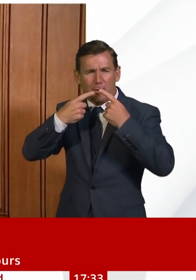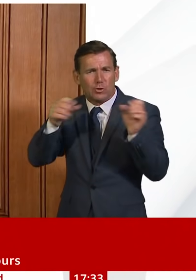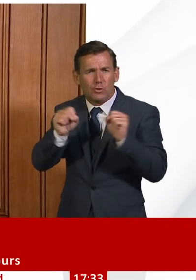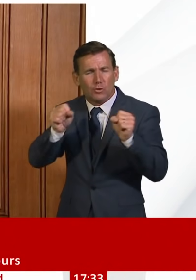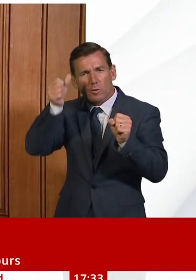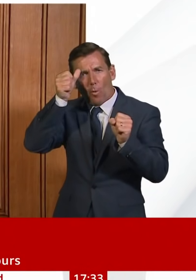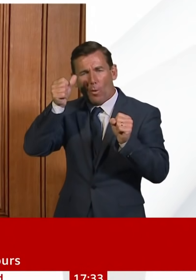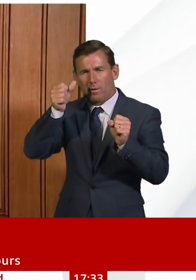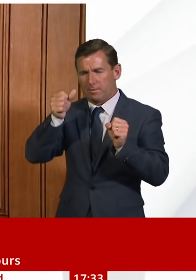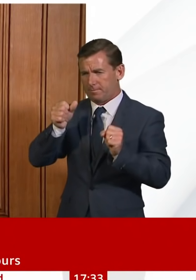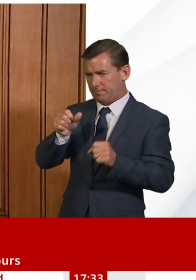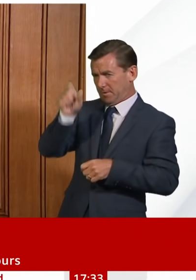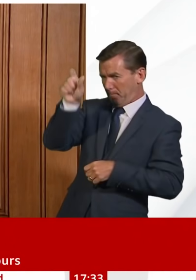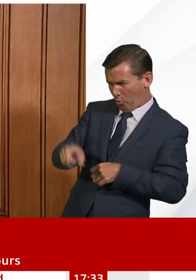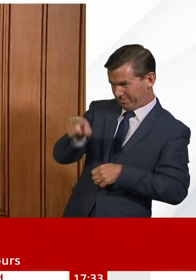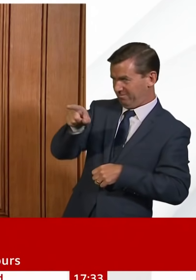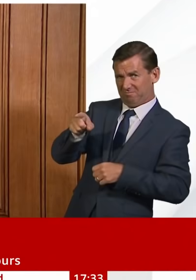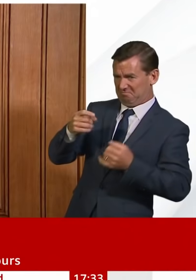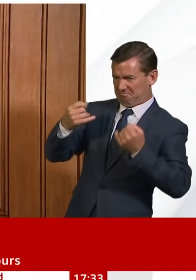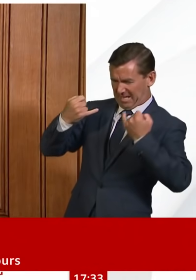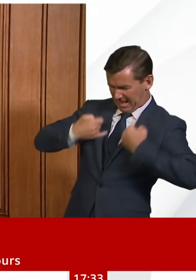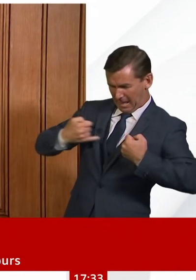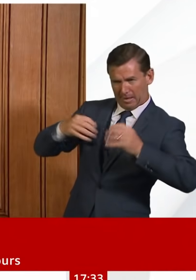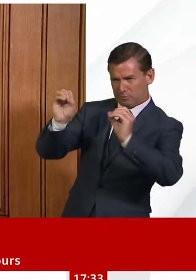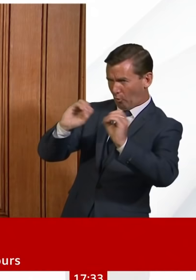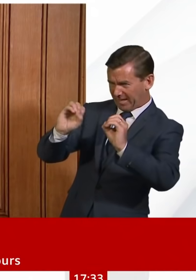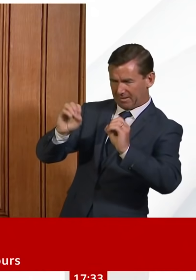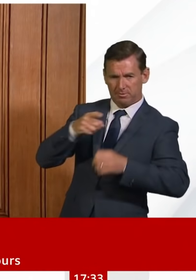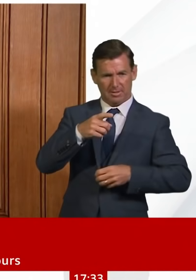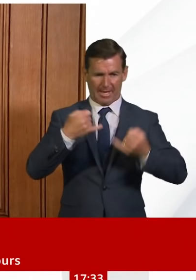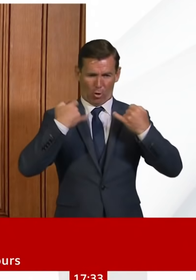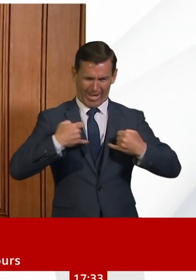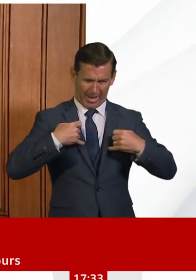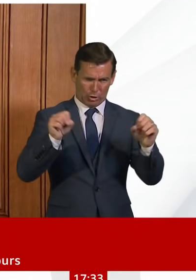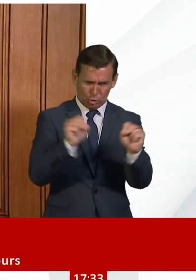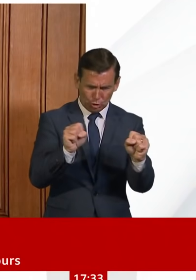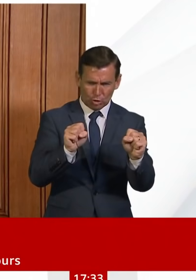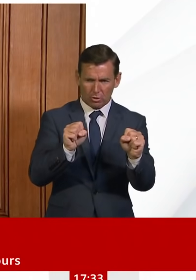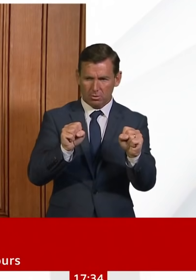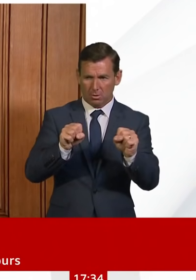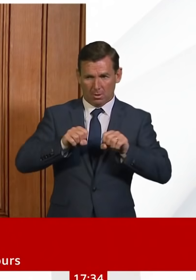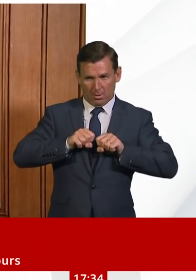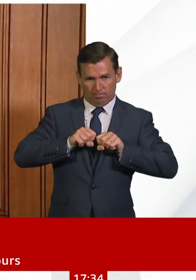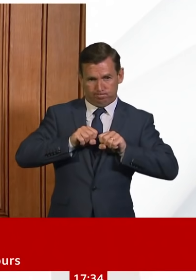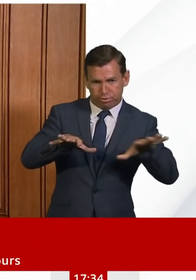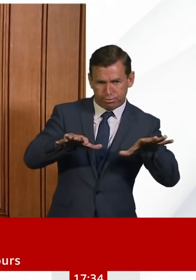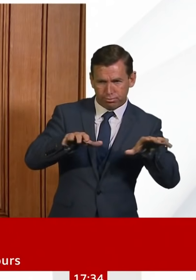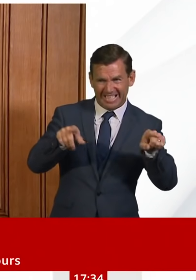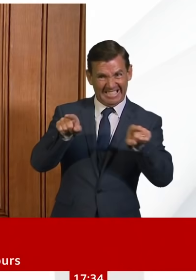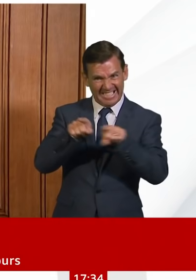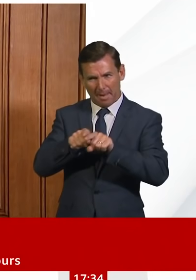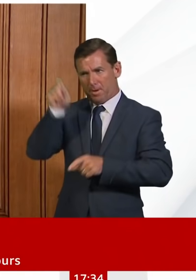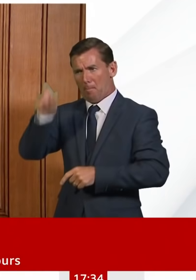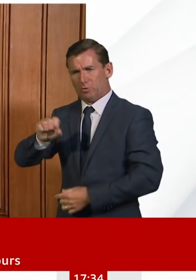people, with either pre-symptomatic or asymptomatic, are compared to those who are symptomatic.